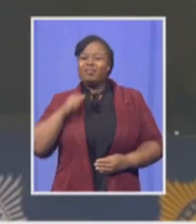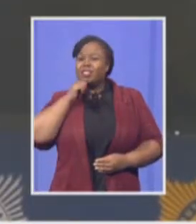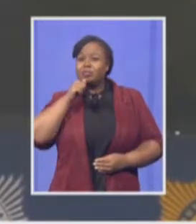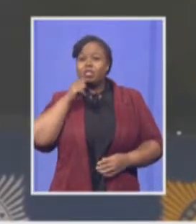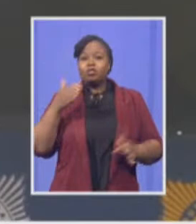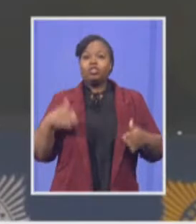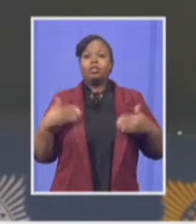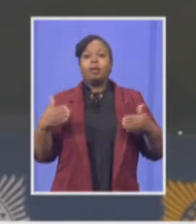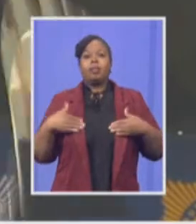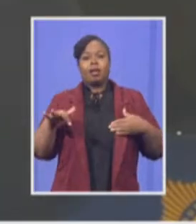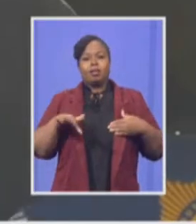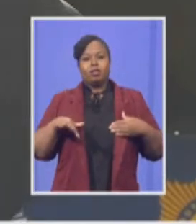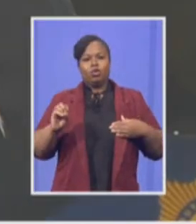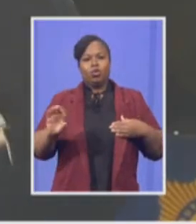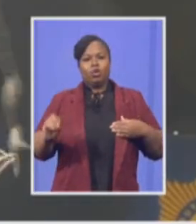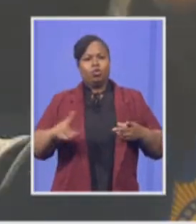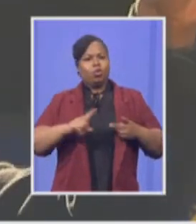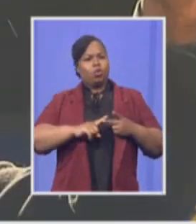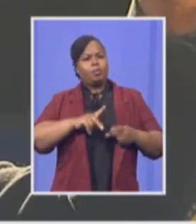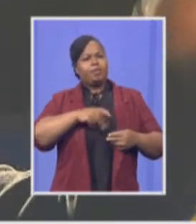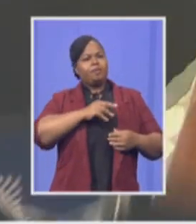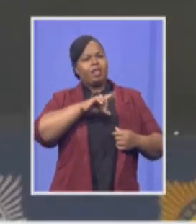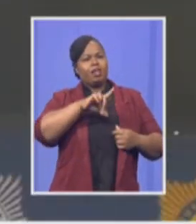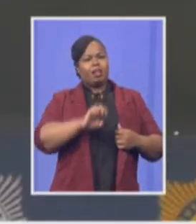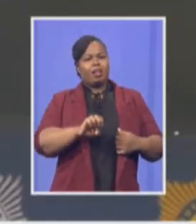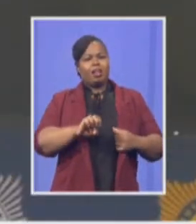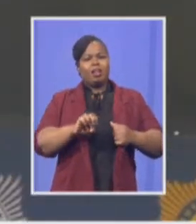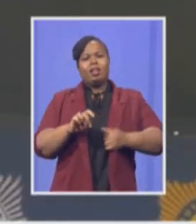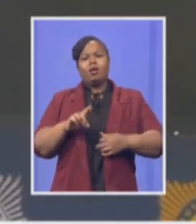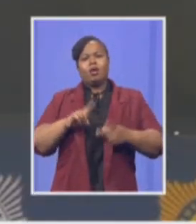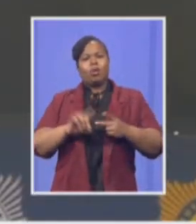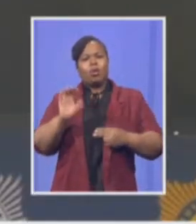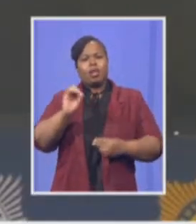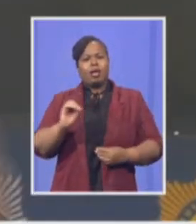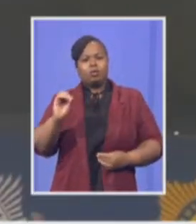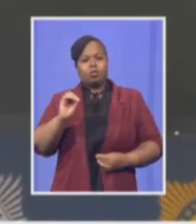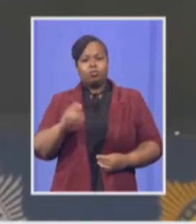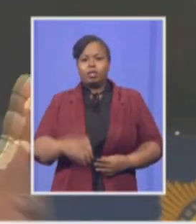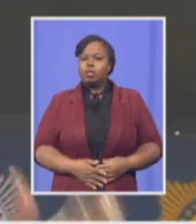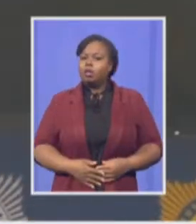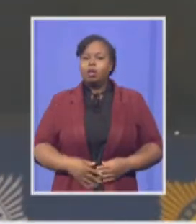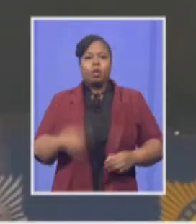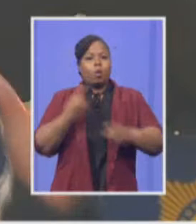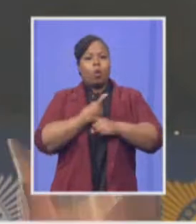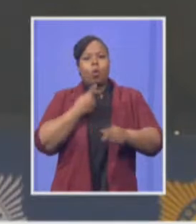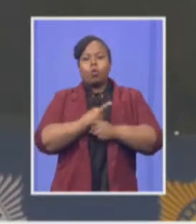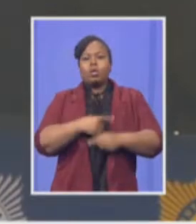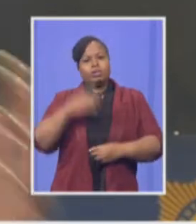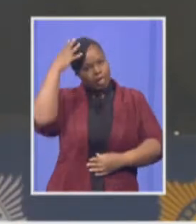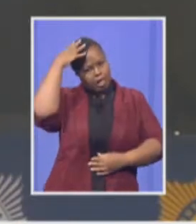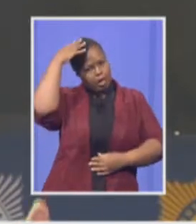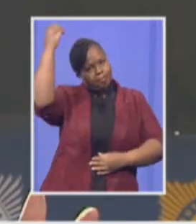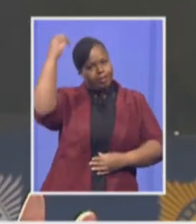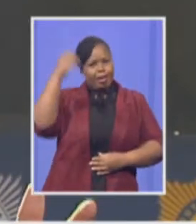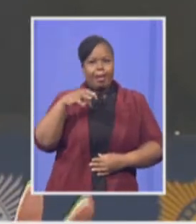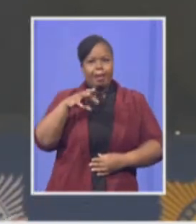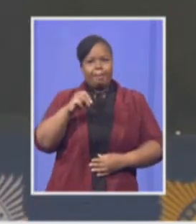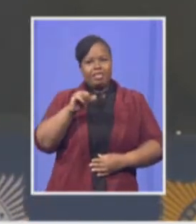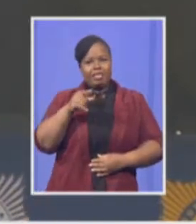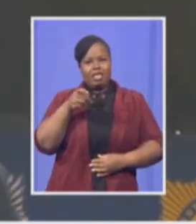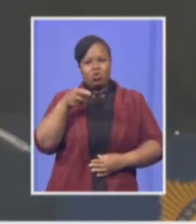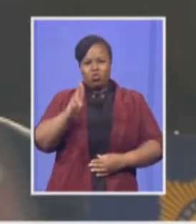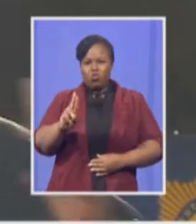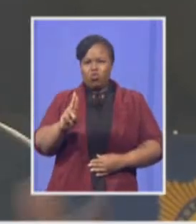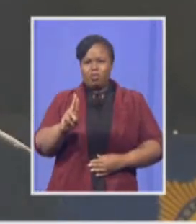useJabulani noma usePimville noma use-Orlando alipheli legama lale Maseru le.